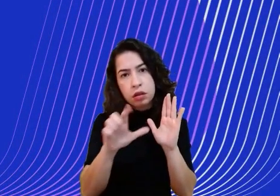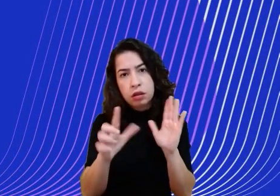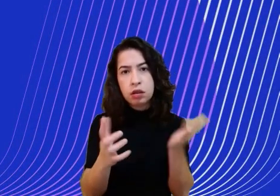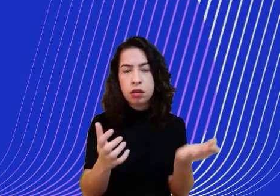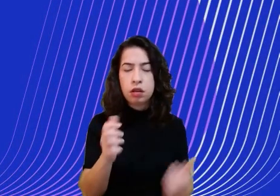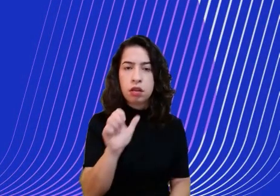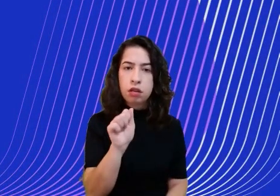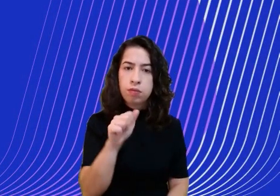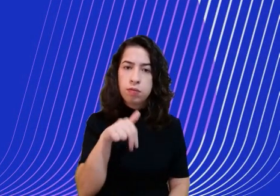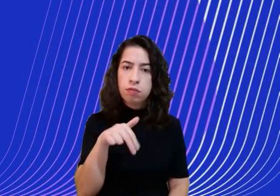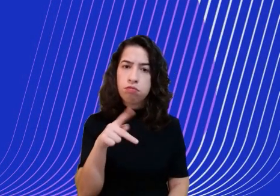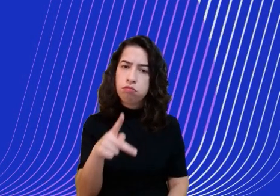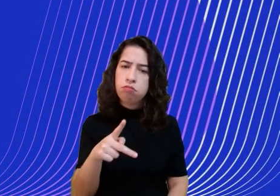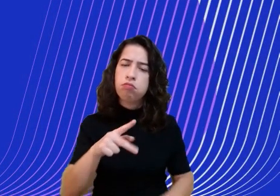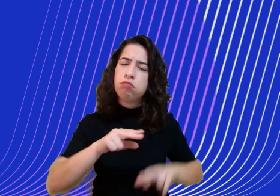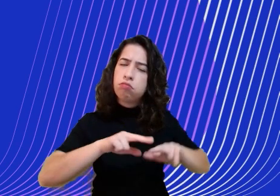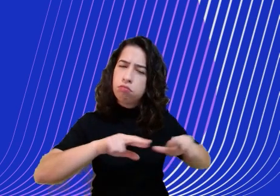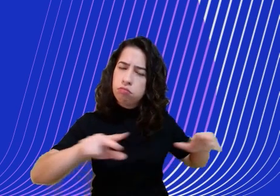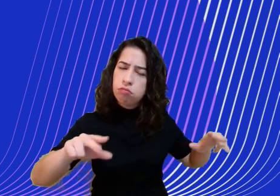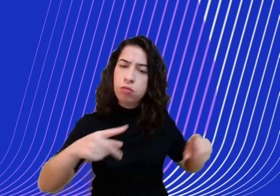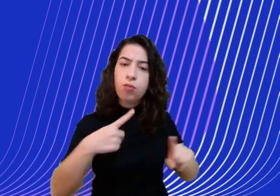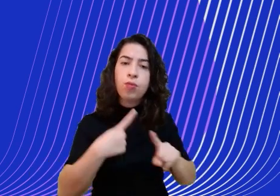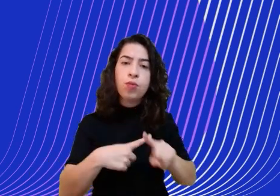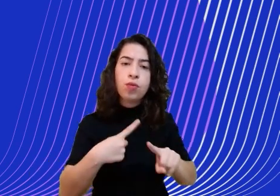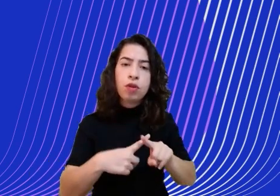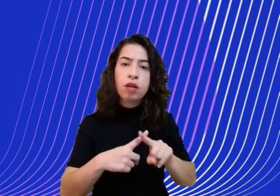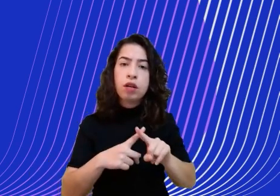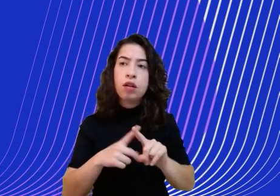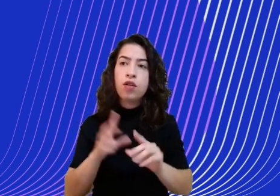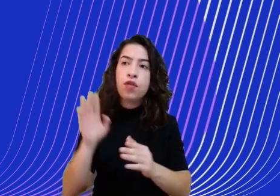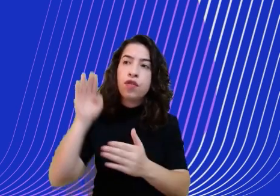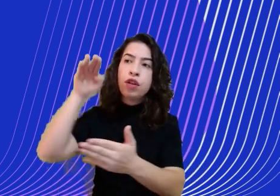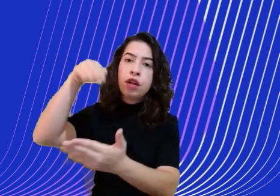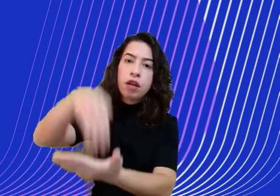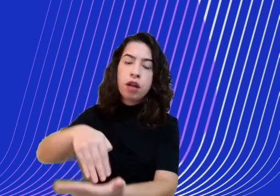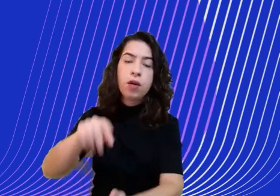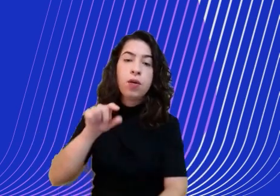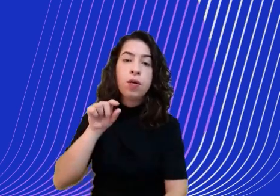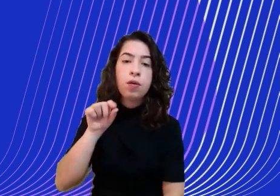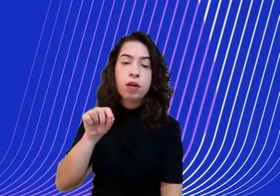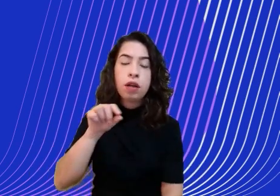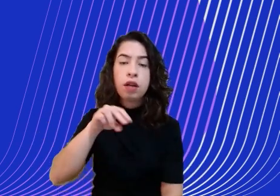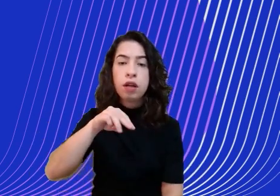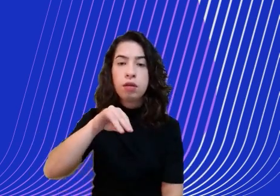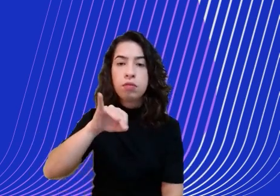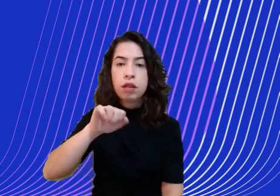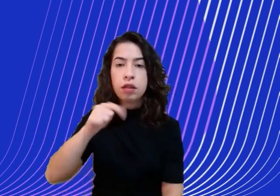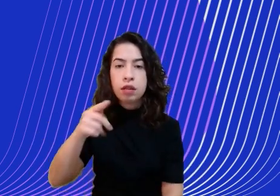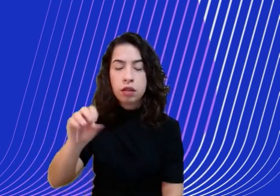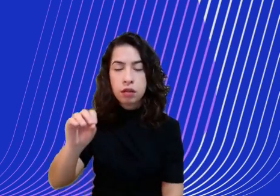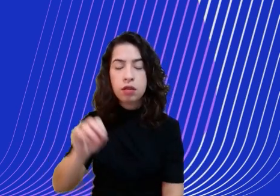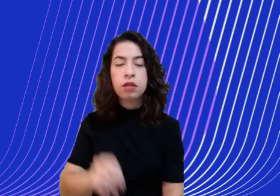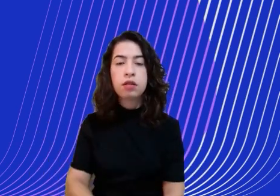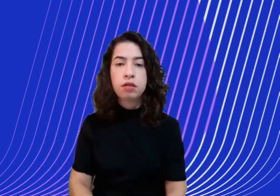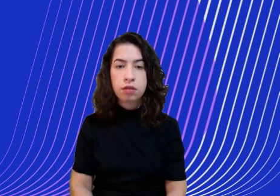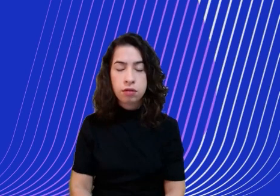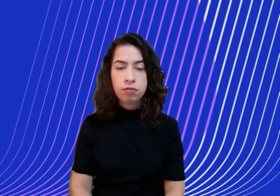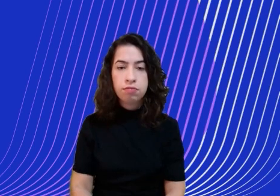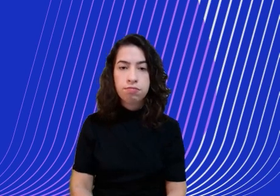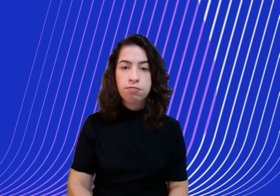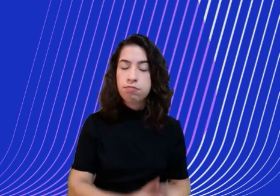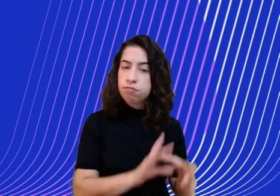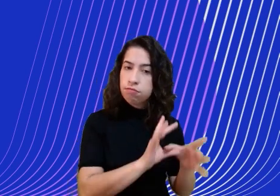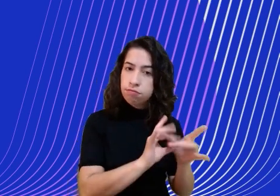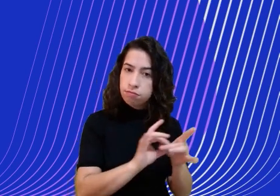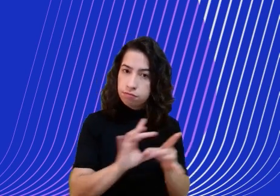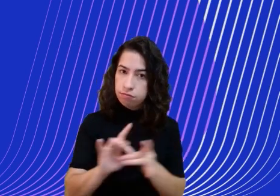NP, and so on, because the final object are the missions. And in this context, the